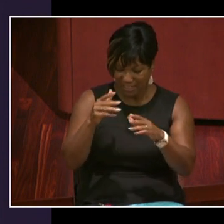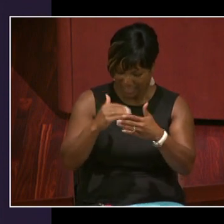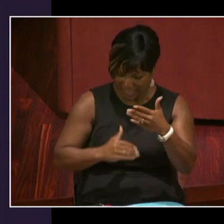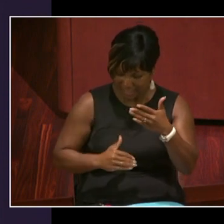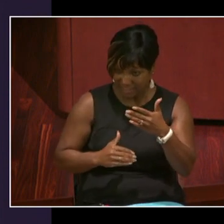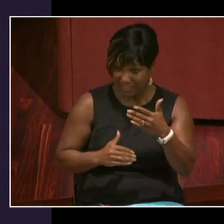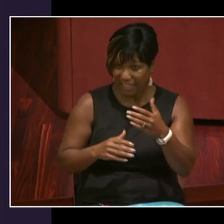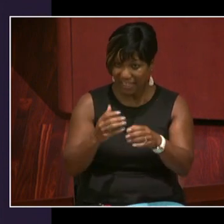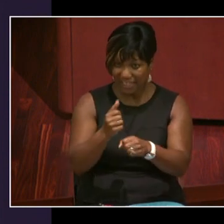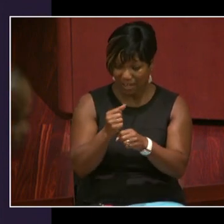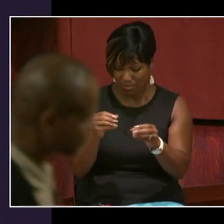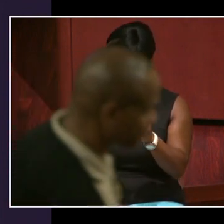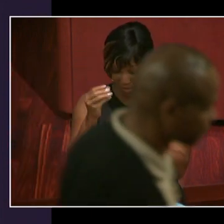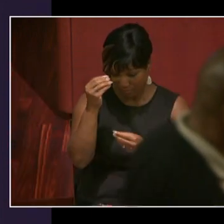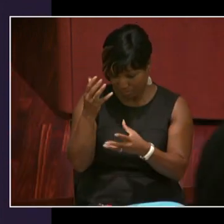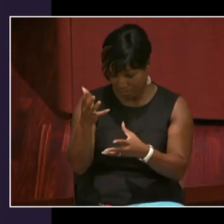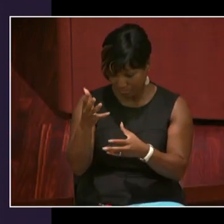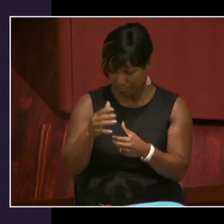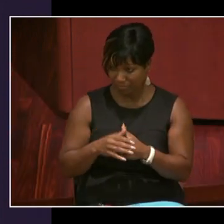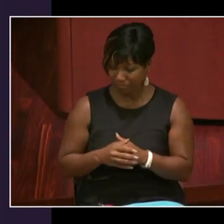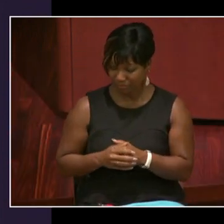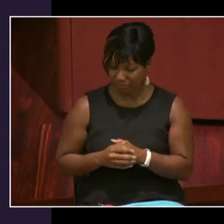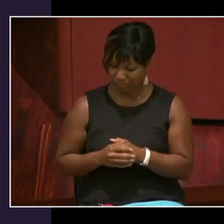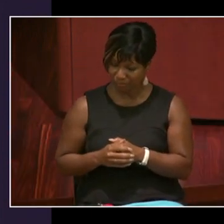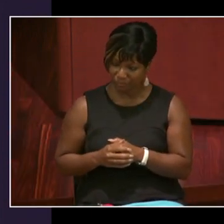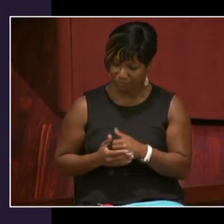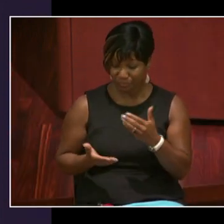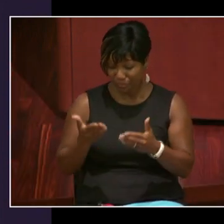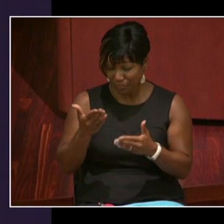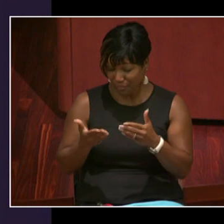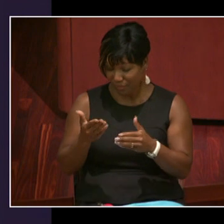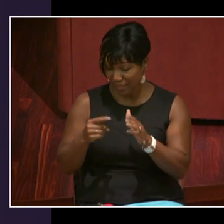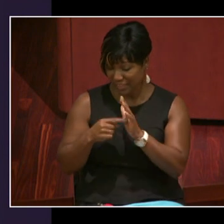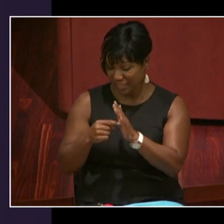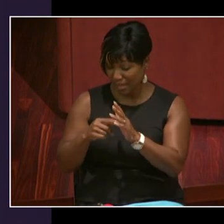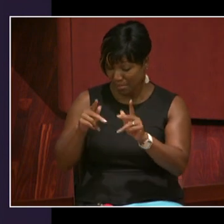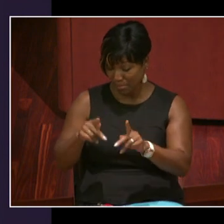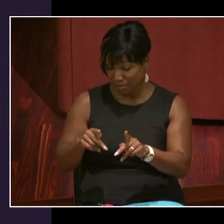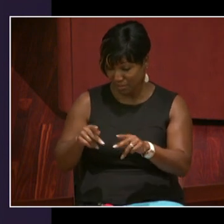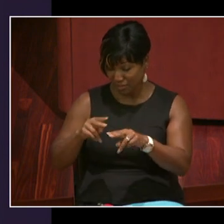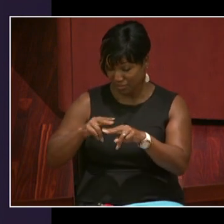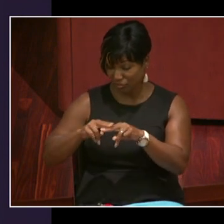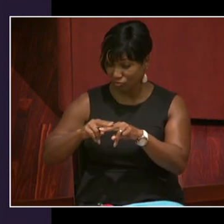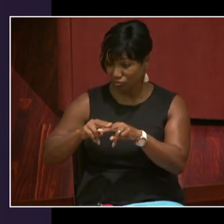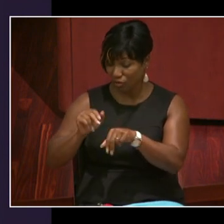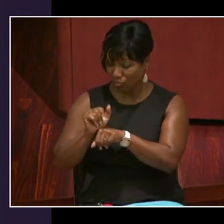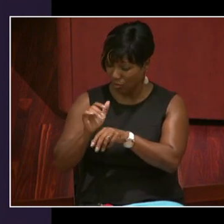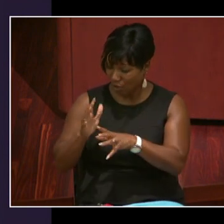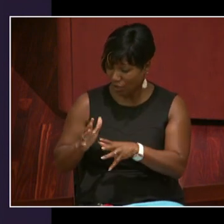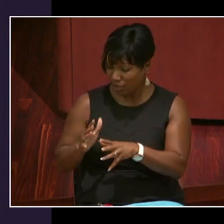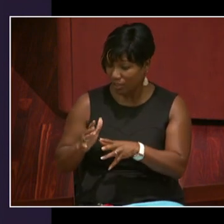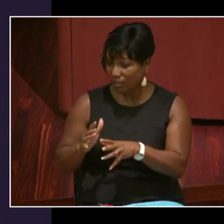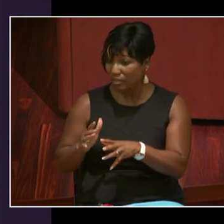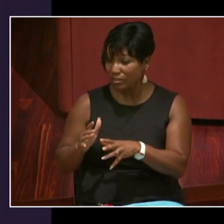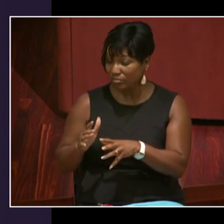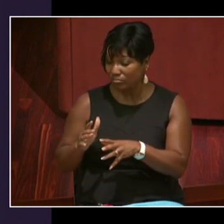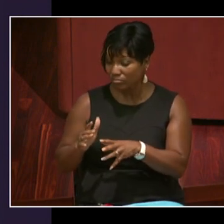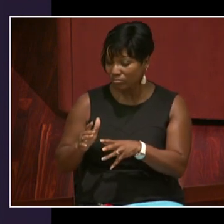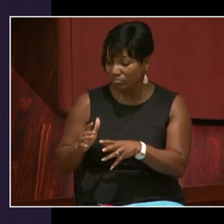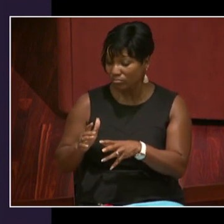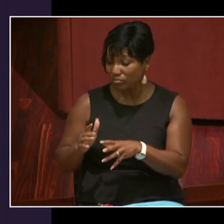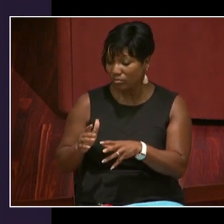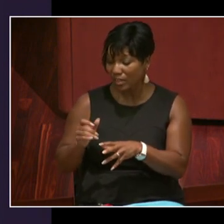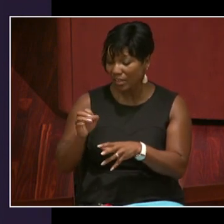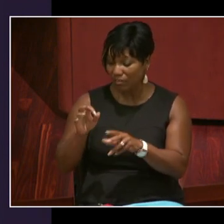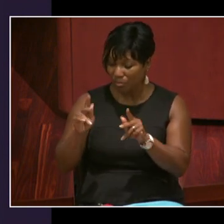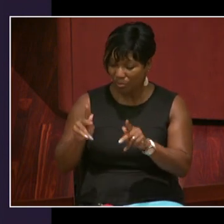Also, let's say that the person listed their occupation as a railroad worker. It may be worth looking into Railroad Retirement Board records. Or if